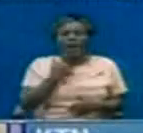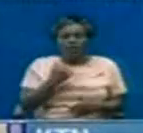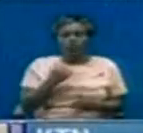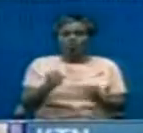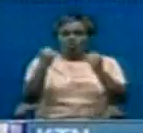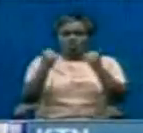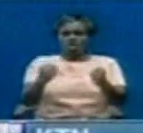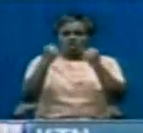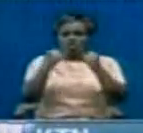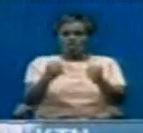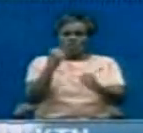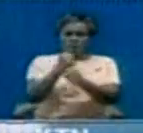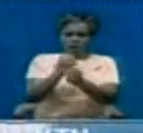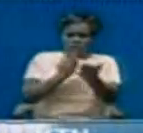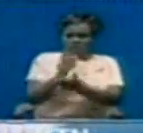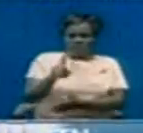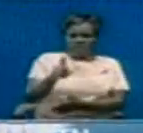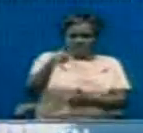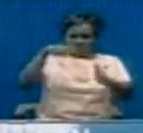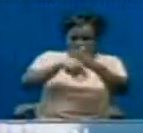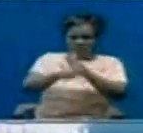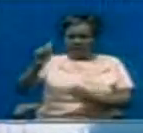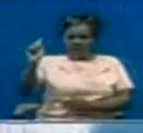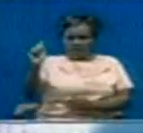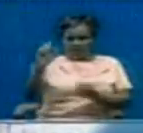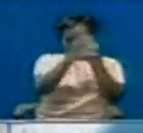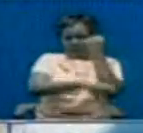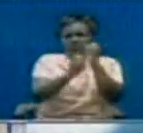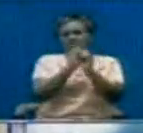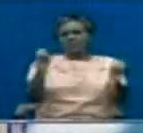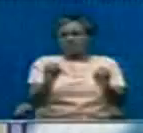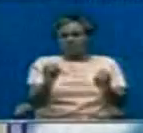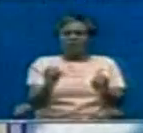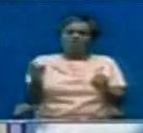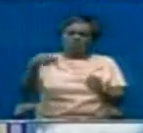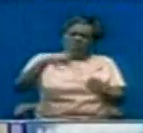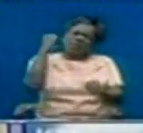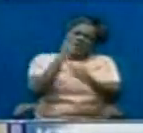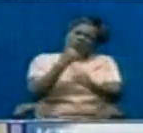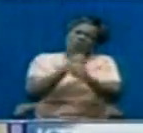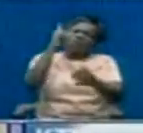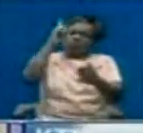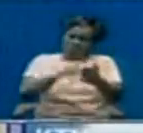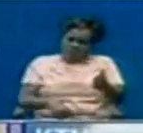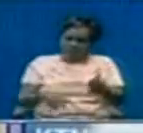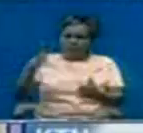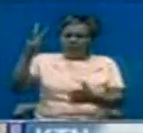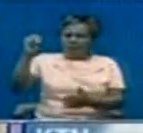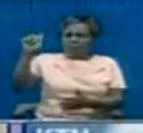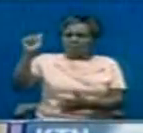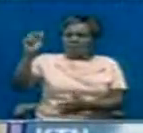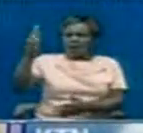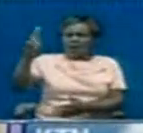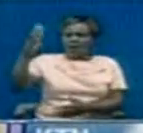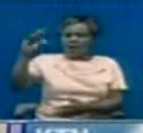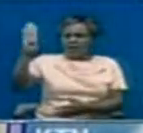measures to make sure that these viruses do not get into the country. But what exactly are we dealing with, and what is the Marburg virus? Well,